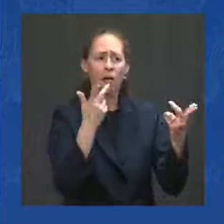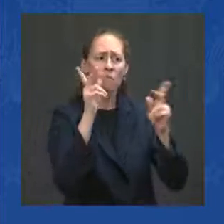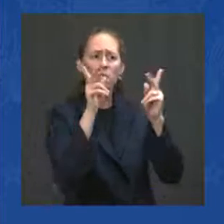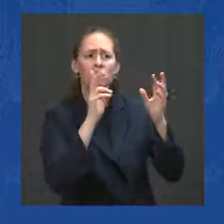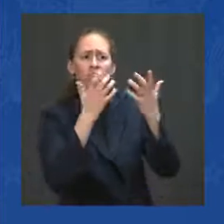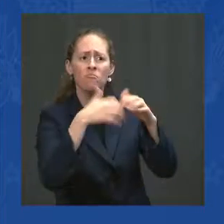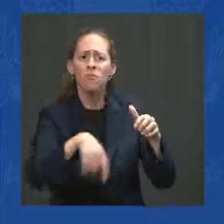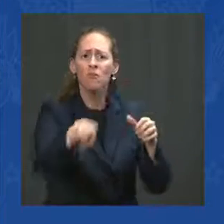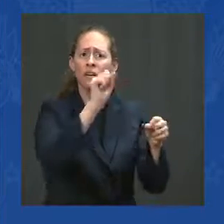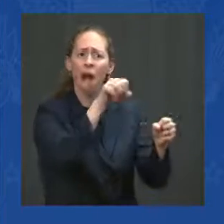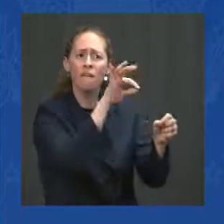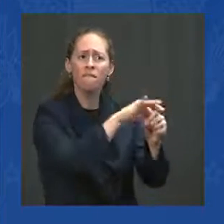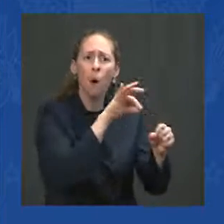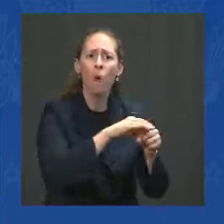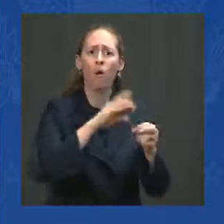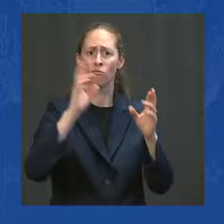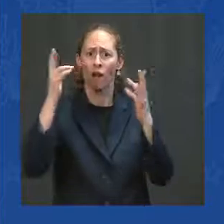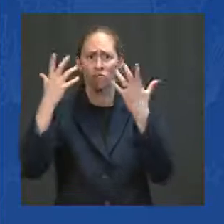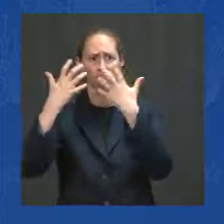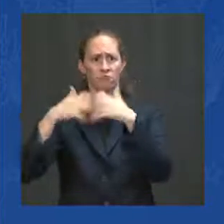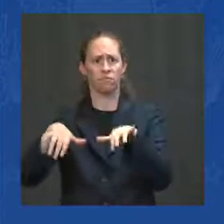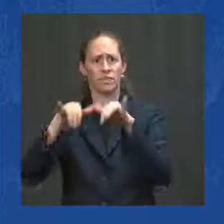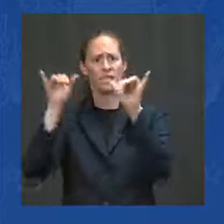things. That's why it's so sad.